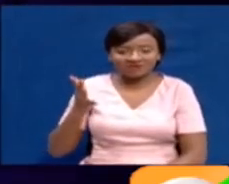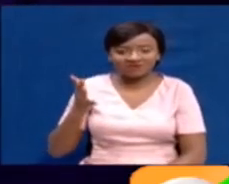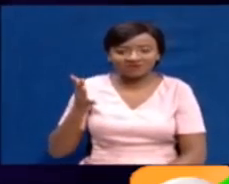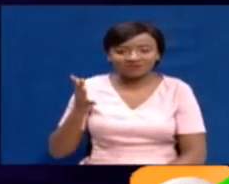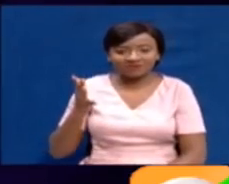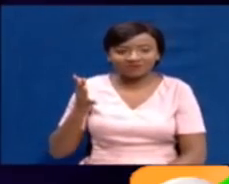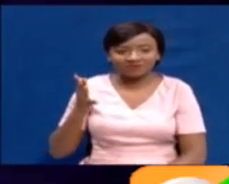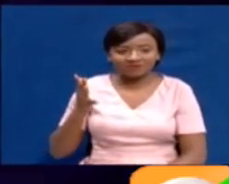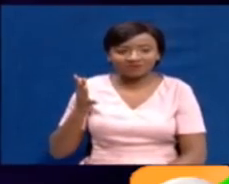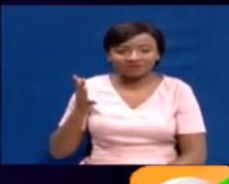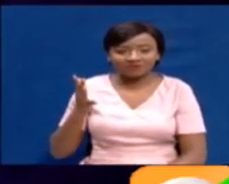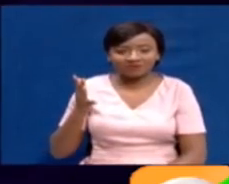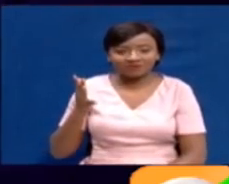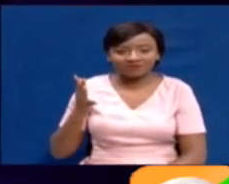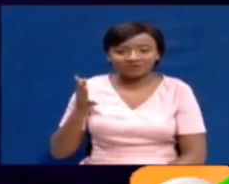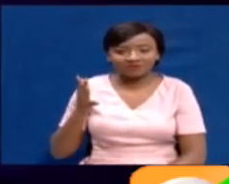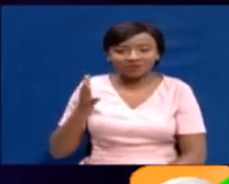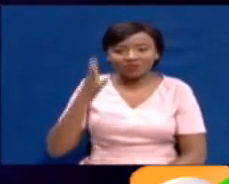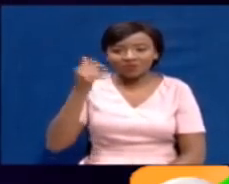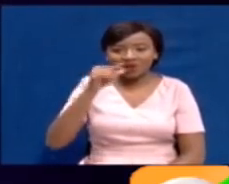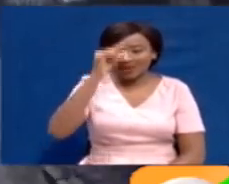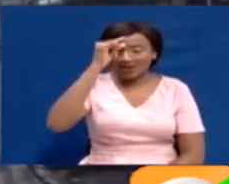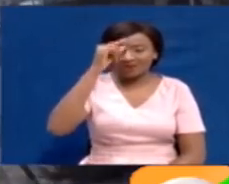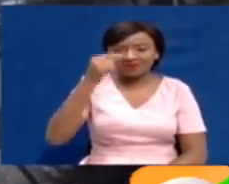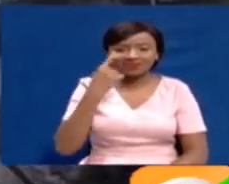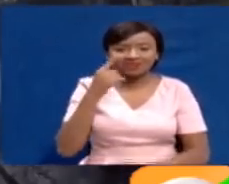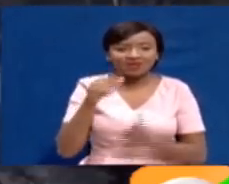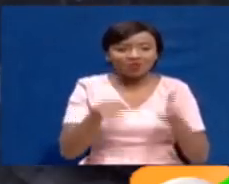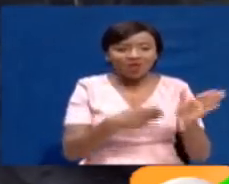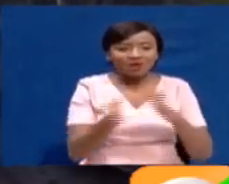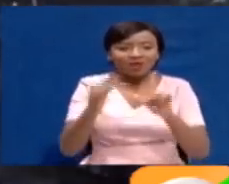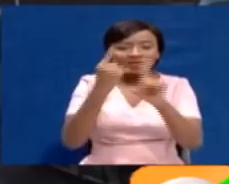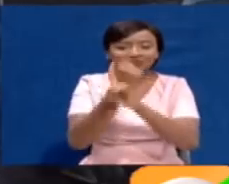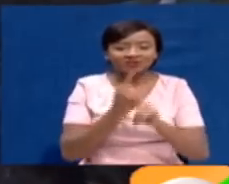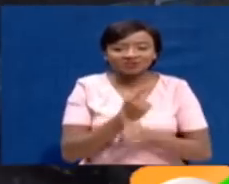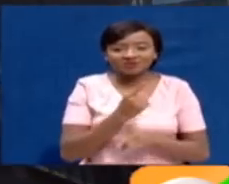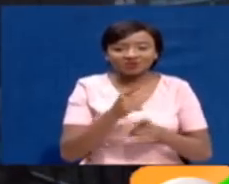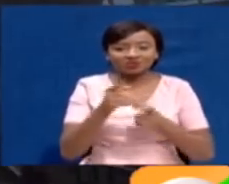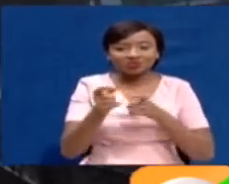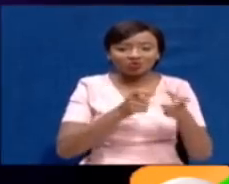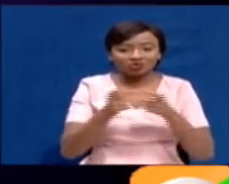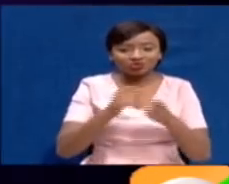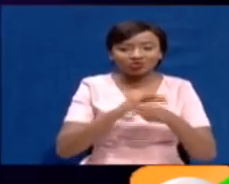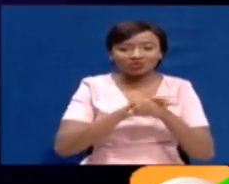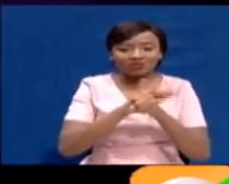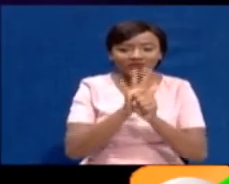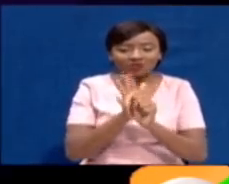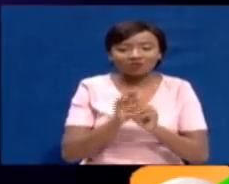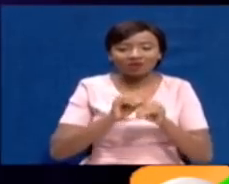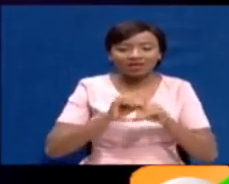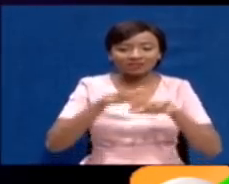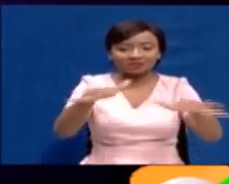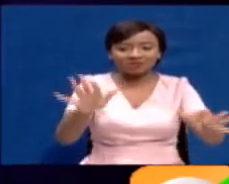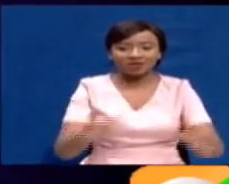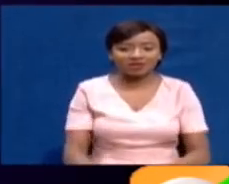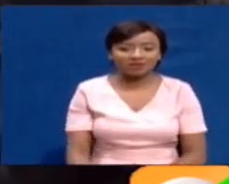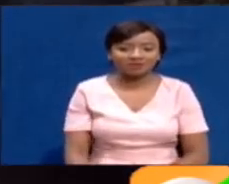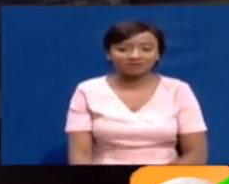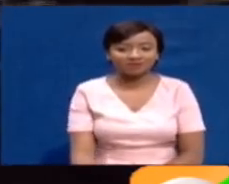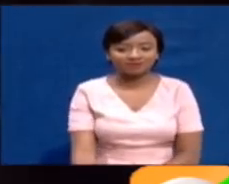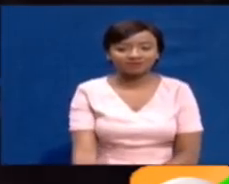government seeks proper ways of curtailing the spread. of the coronavirus pandemic.